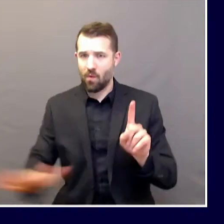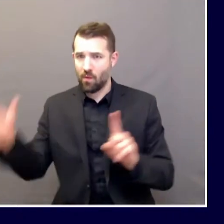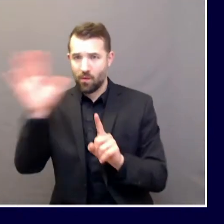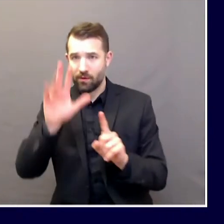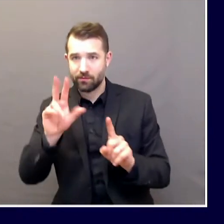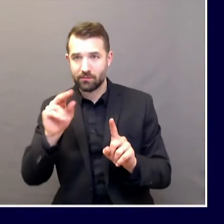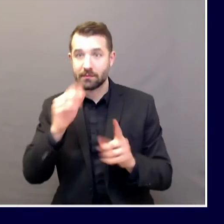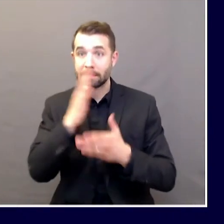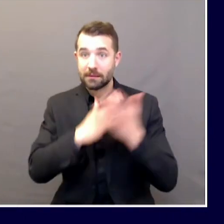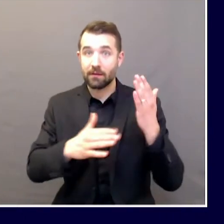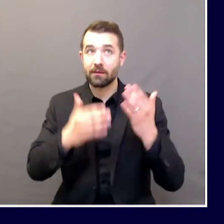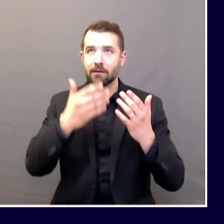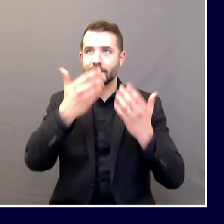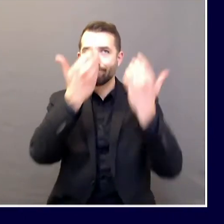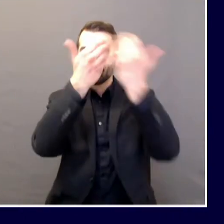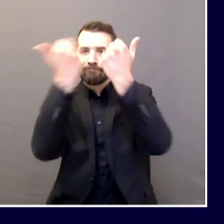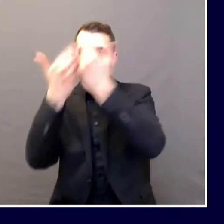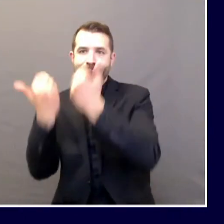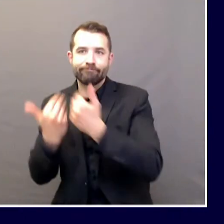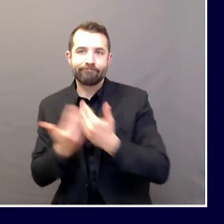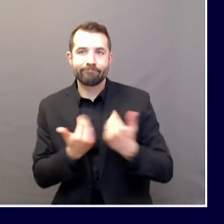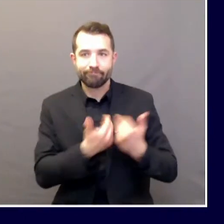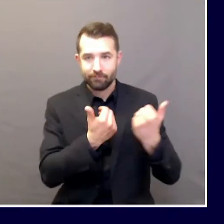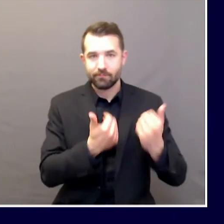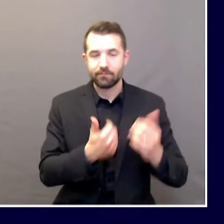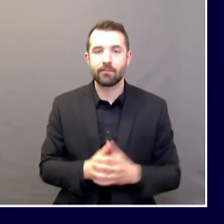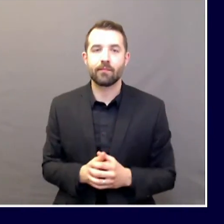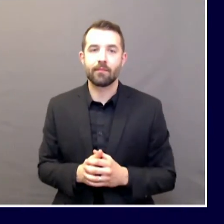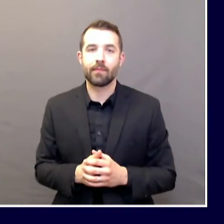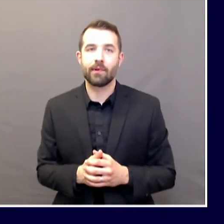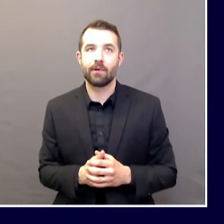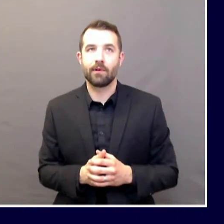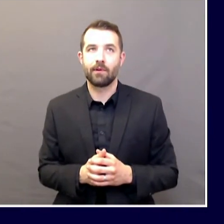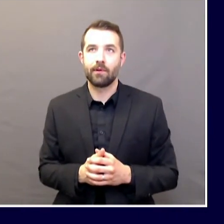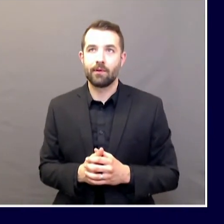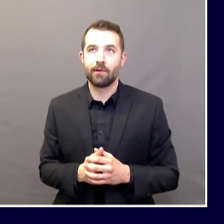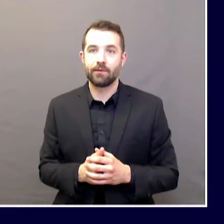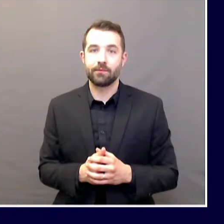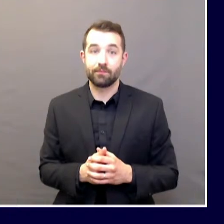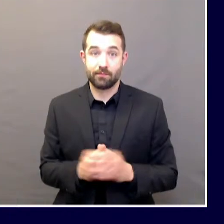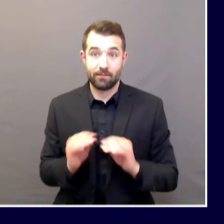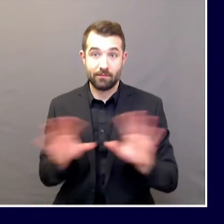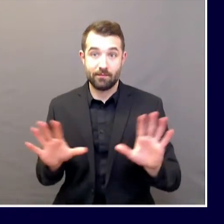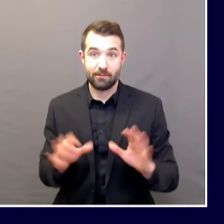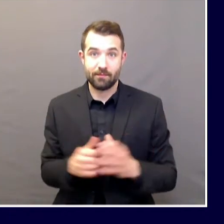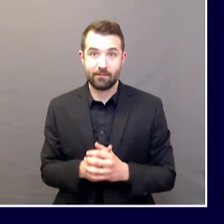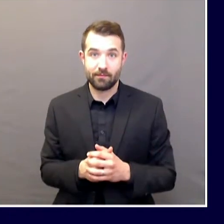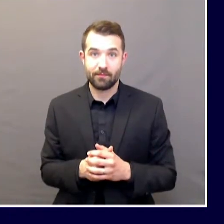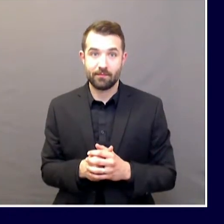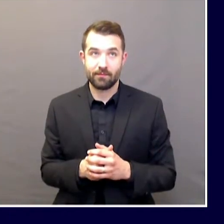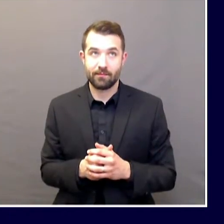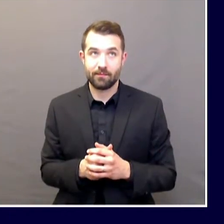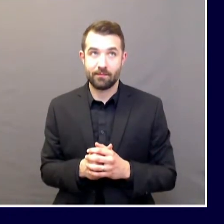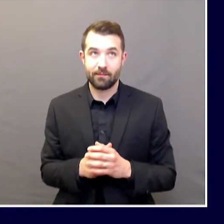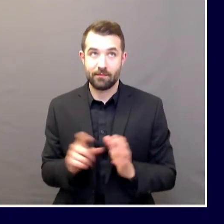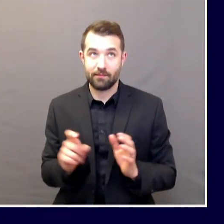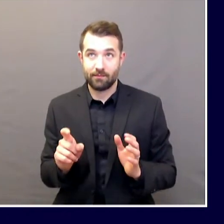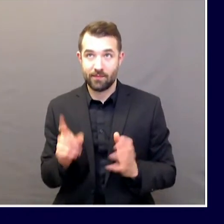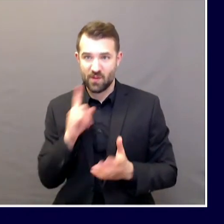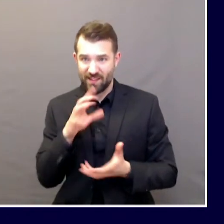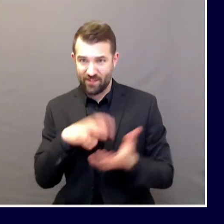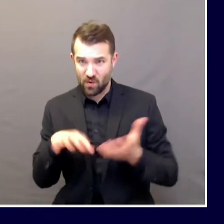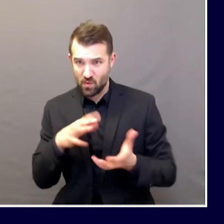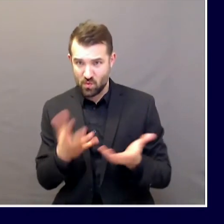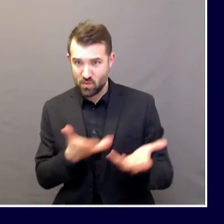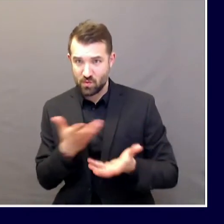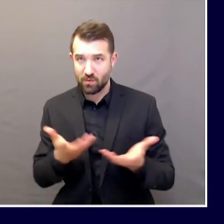not use our actual registration platform. Clear as mud, Steve? I think that that is helpful. Thank you. I did